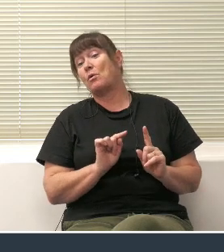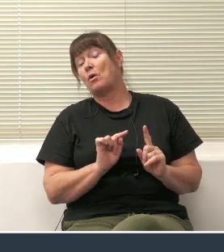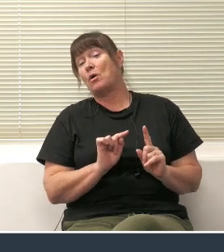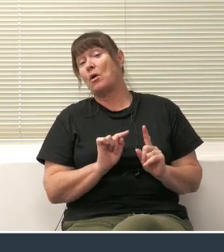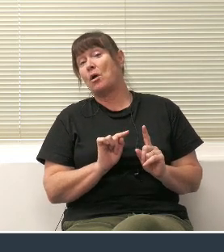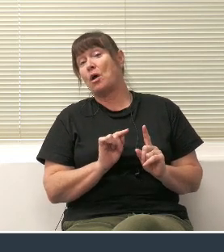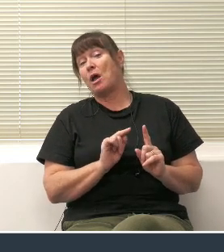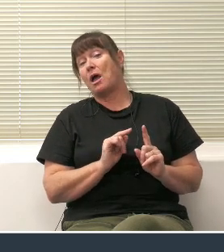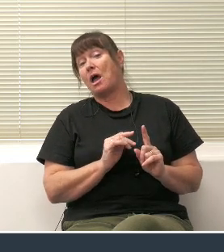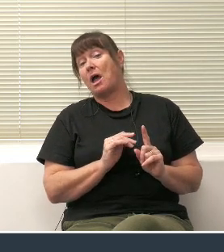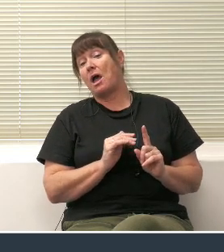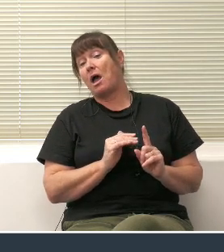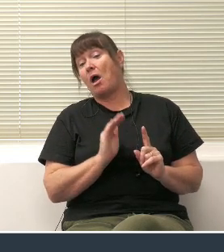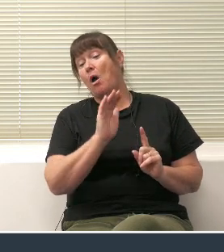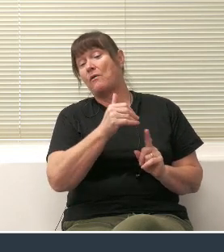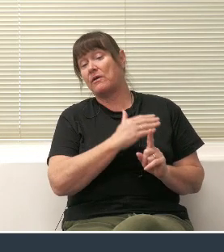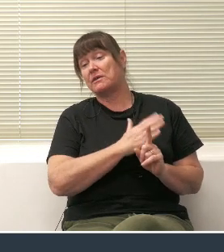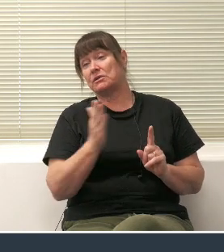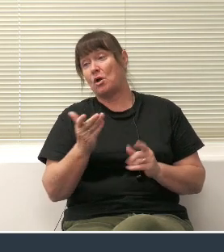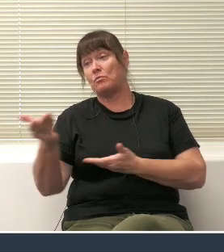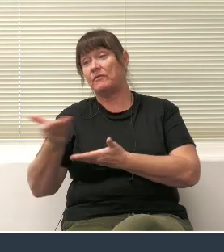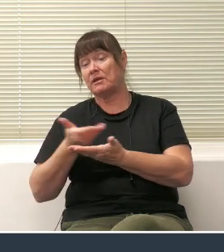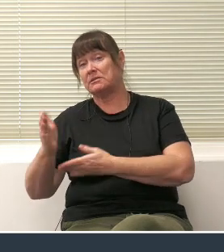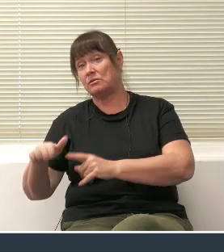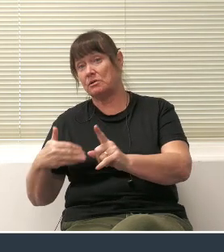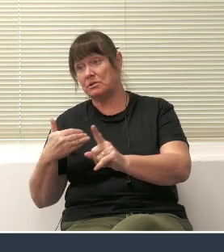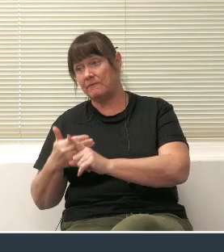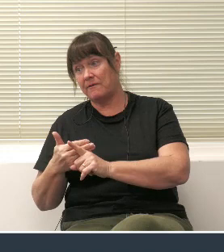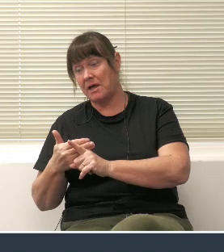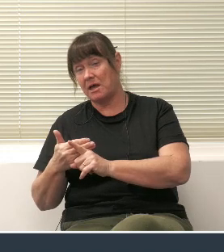consulted on. So, for instance, in the consultation document,